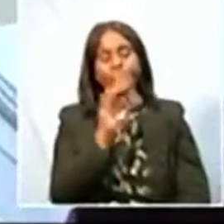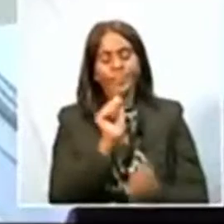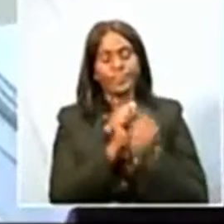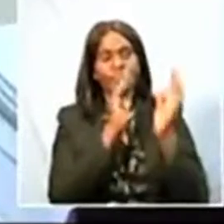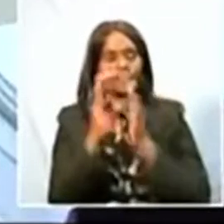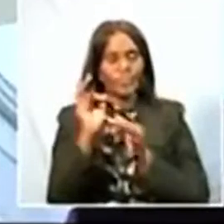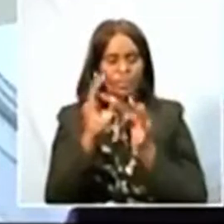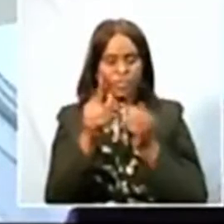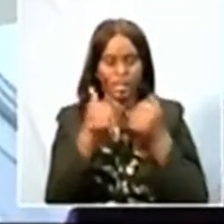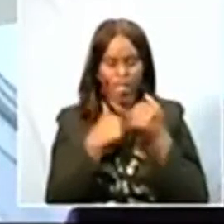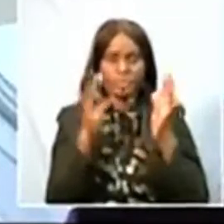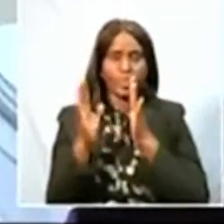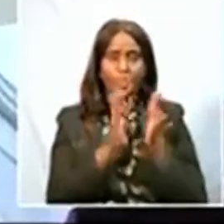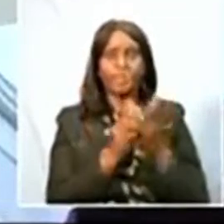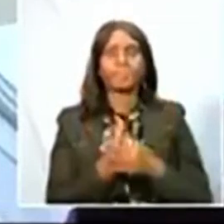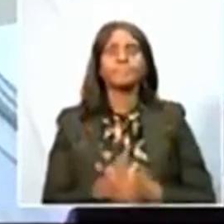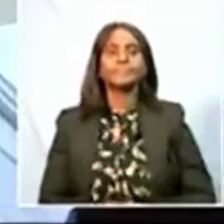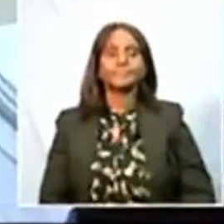if you have the planners here.